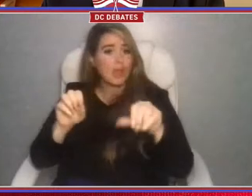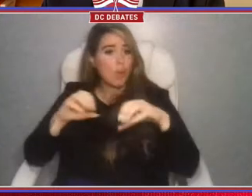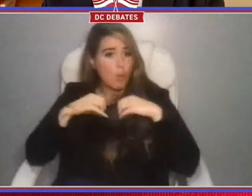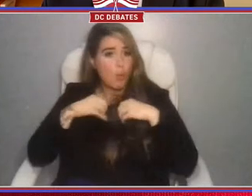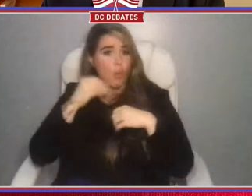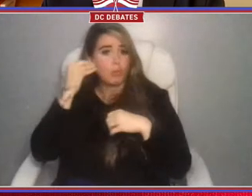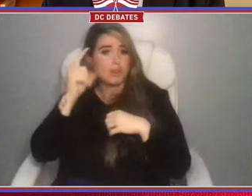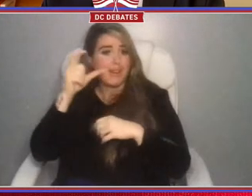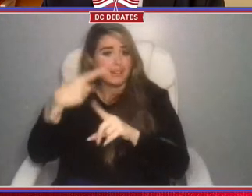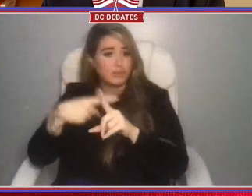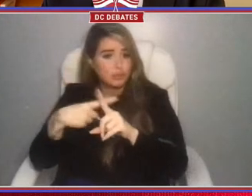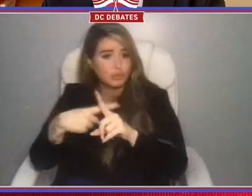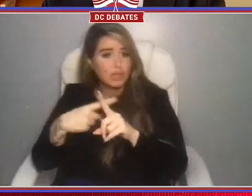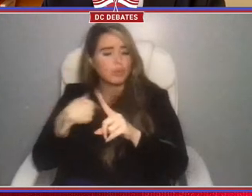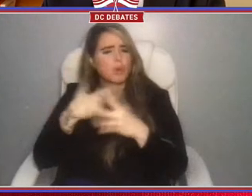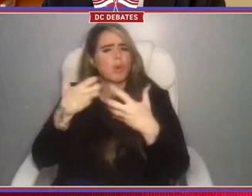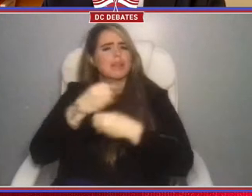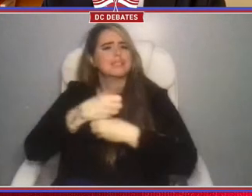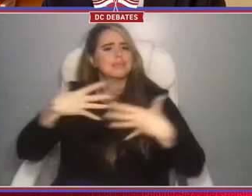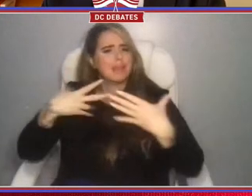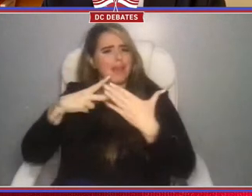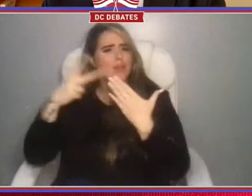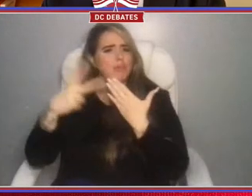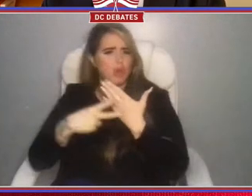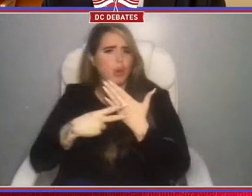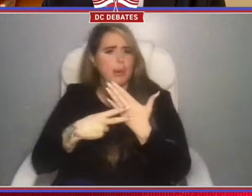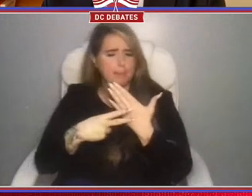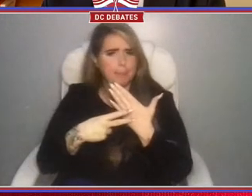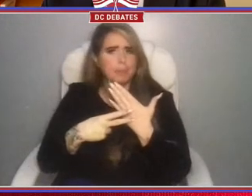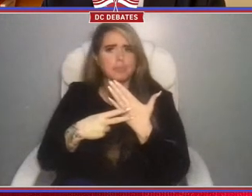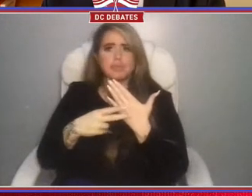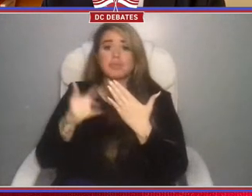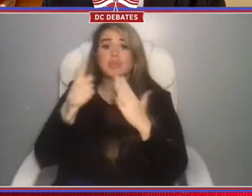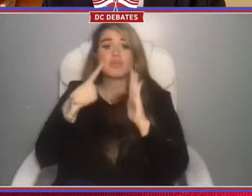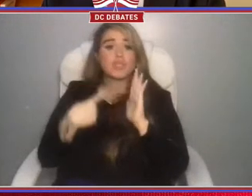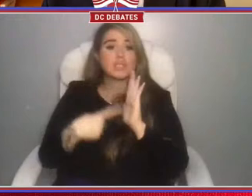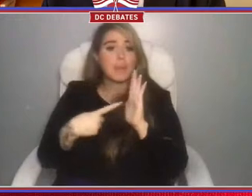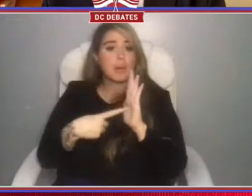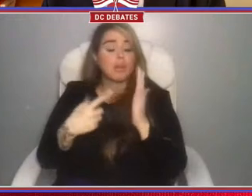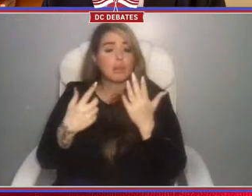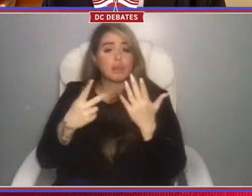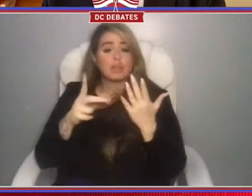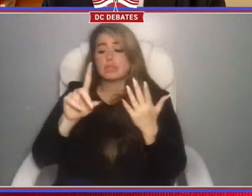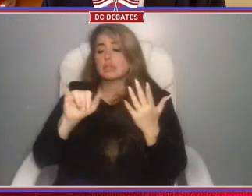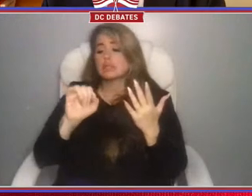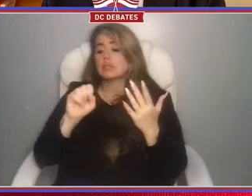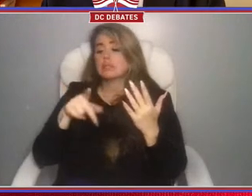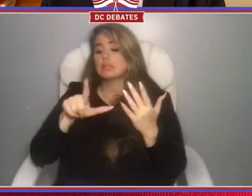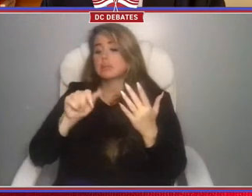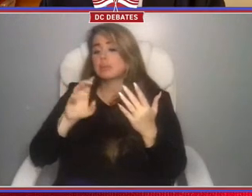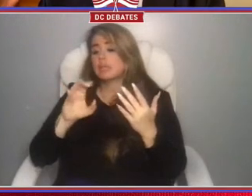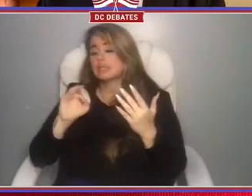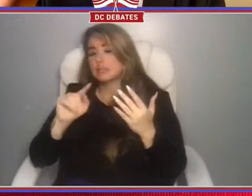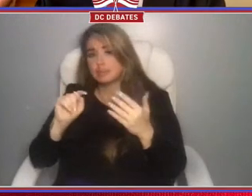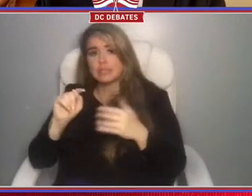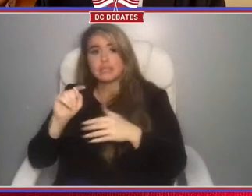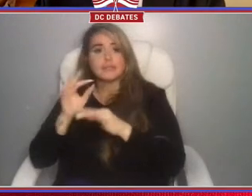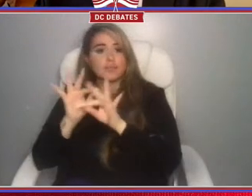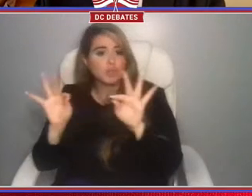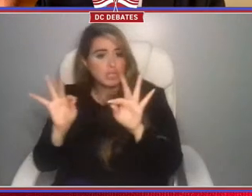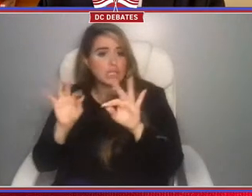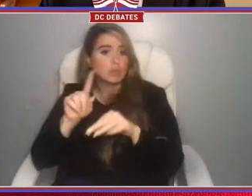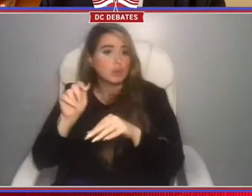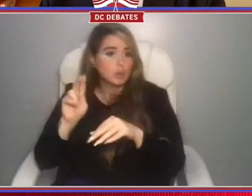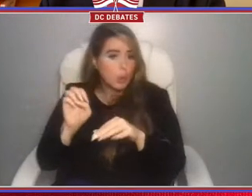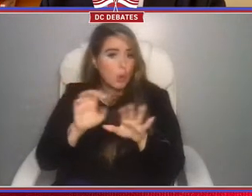that program with programs like displacement free zones, the freeze taxes in our areas, hardest hit by development. We have to admit